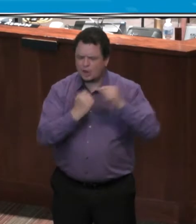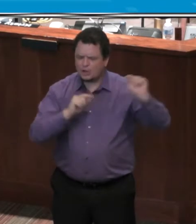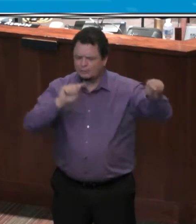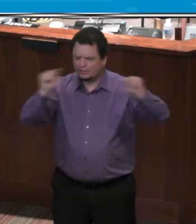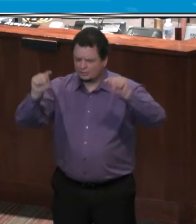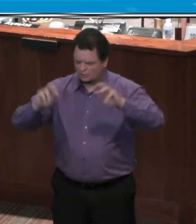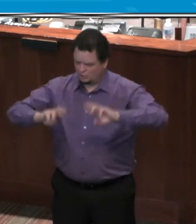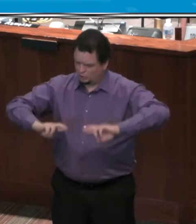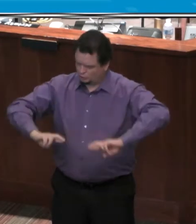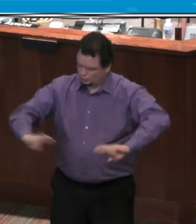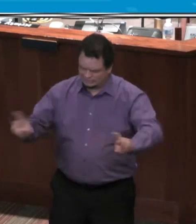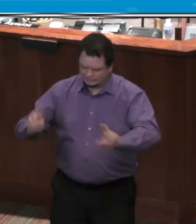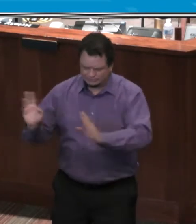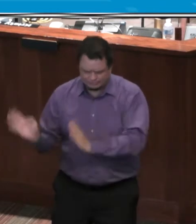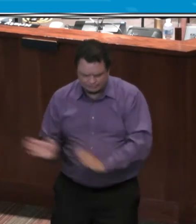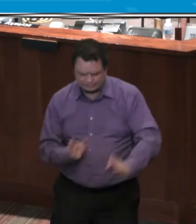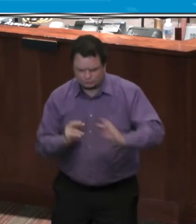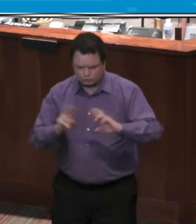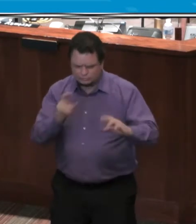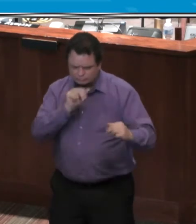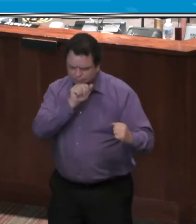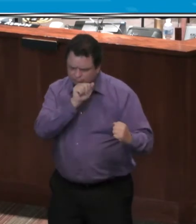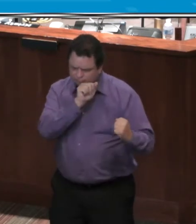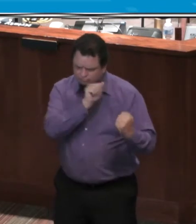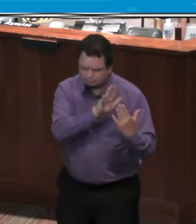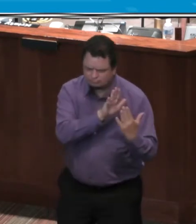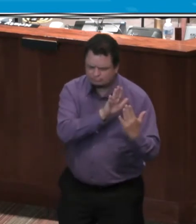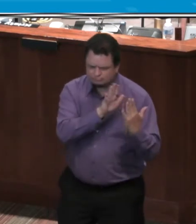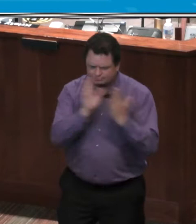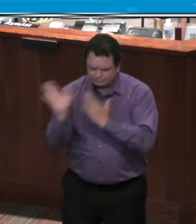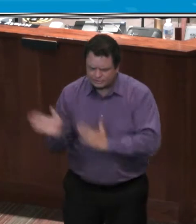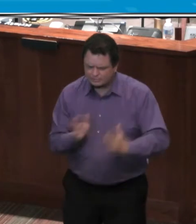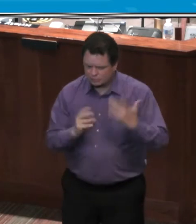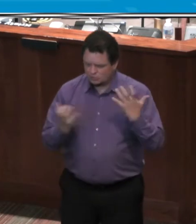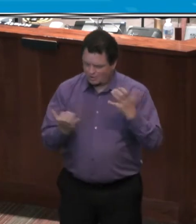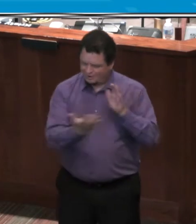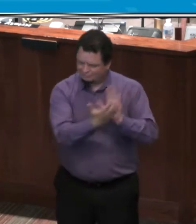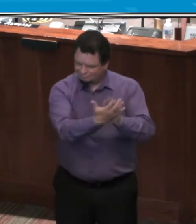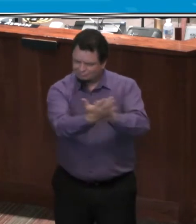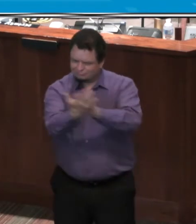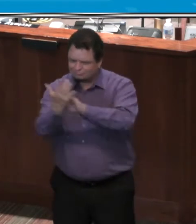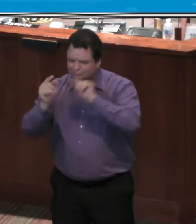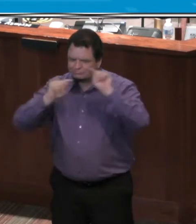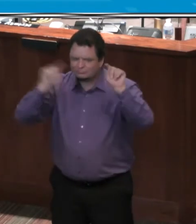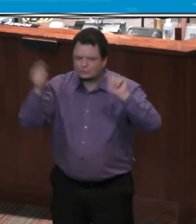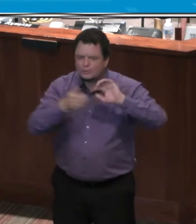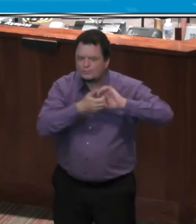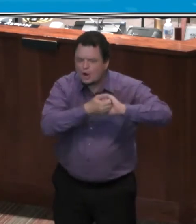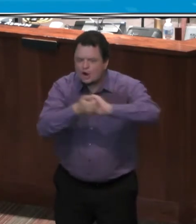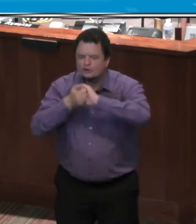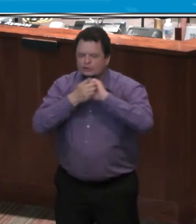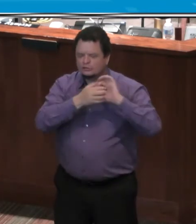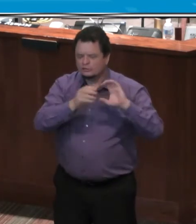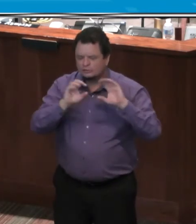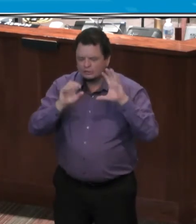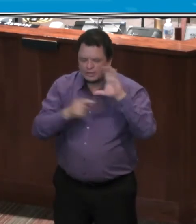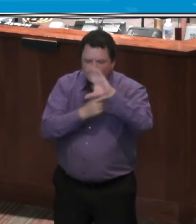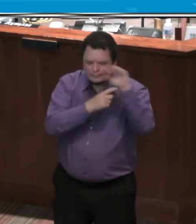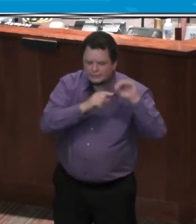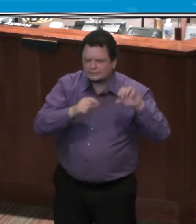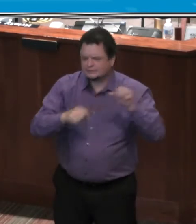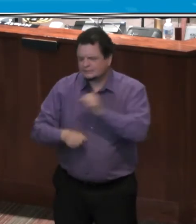and that's kudos to every single one of the staff members of the health department as well as the